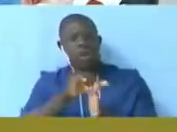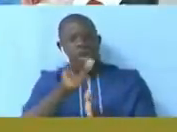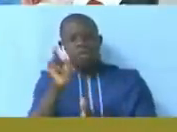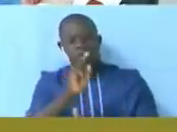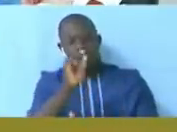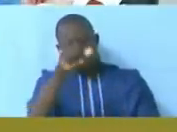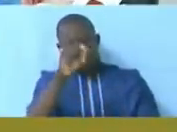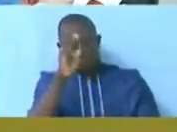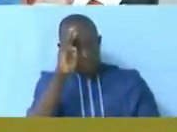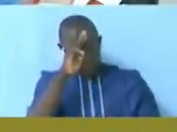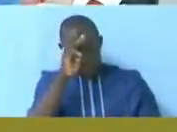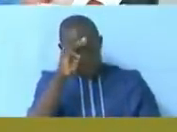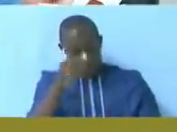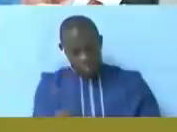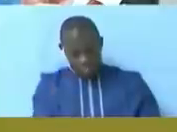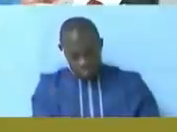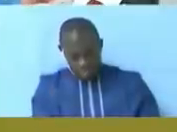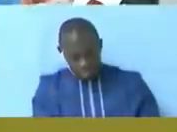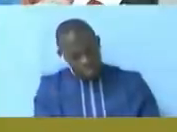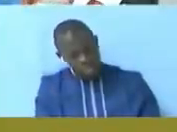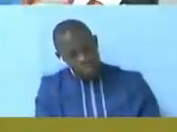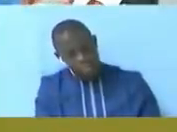reason?